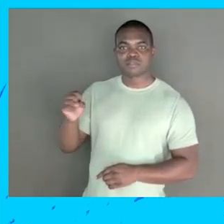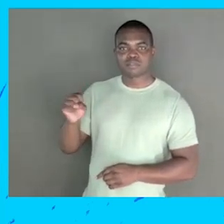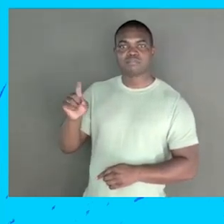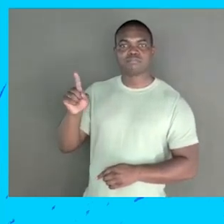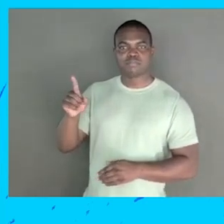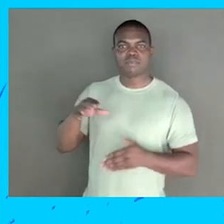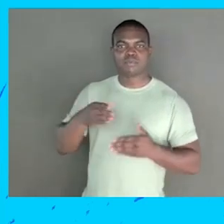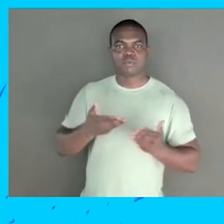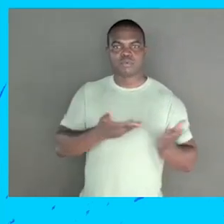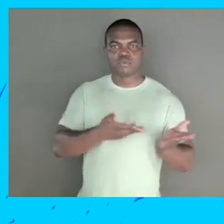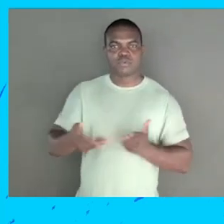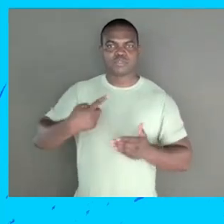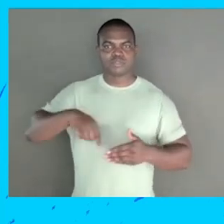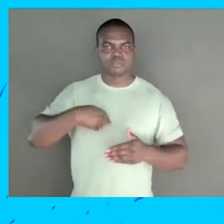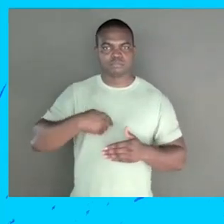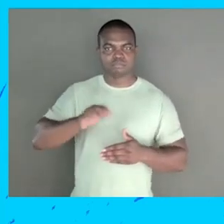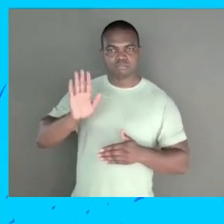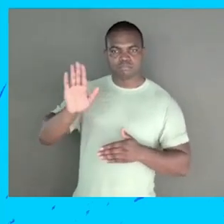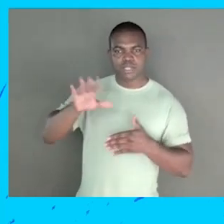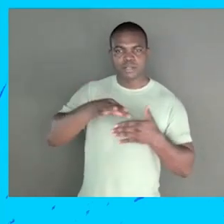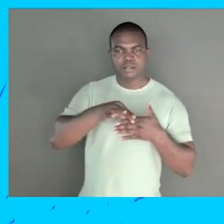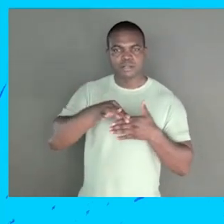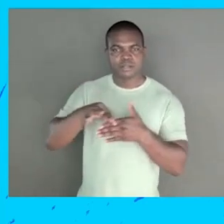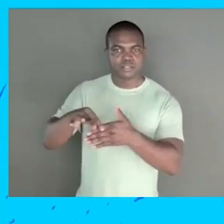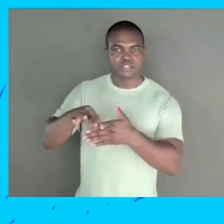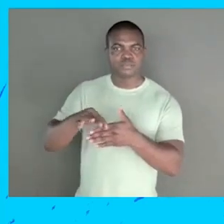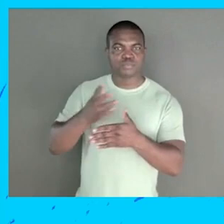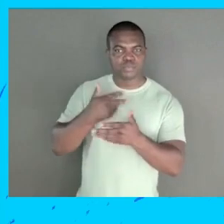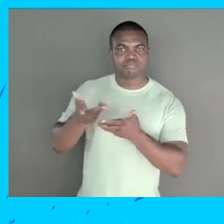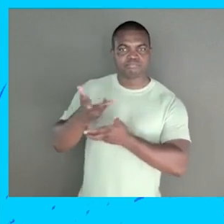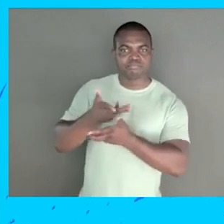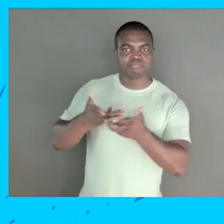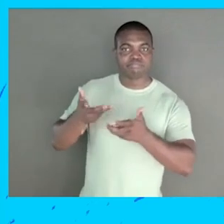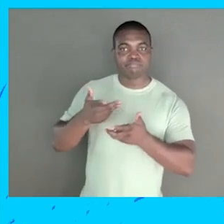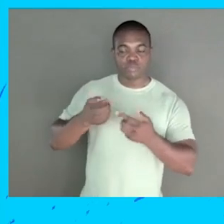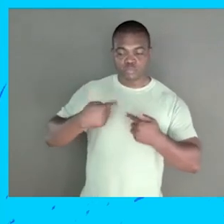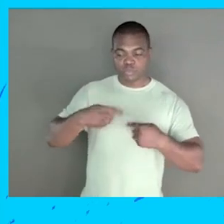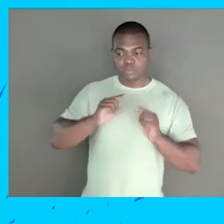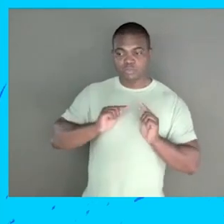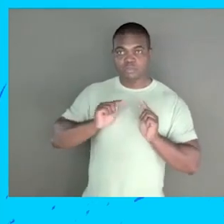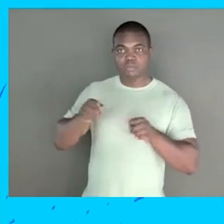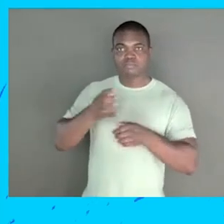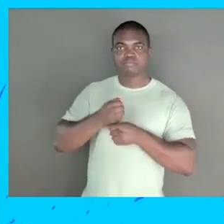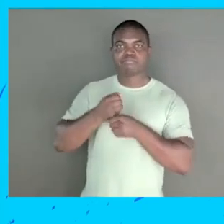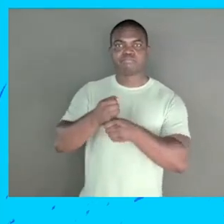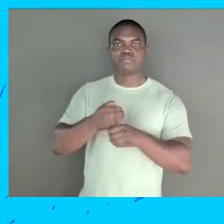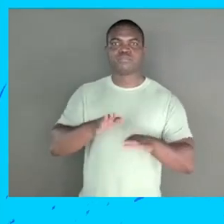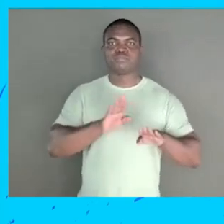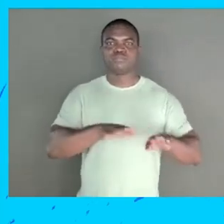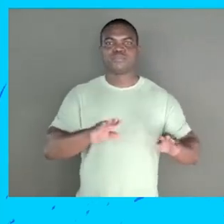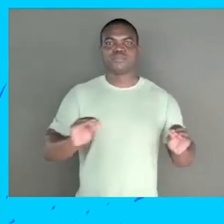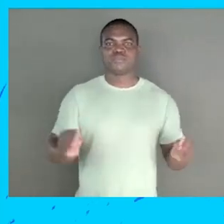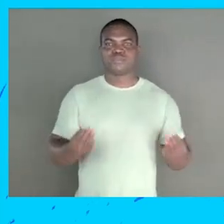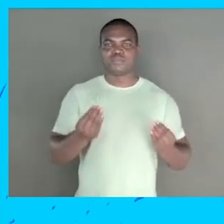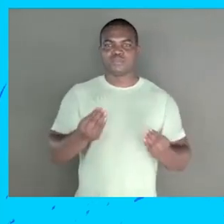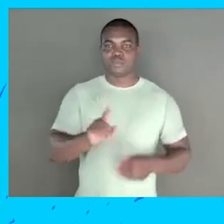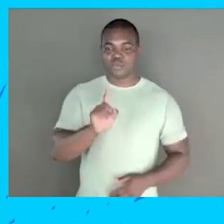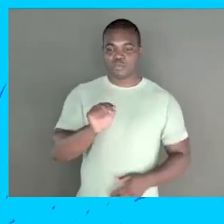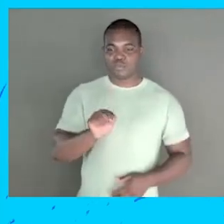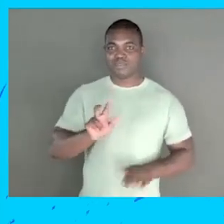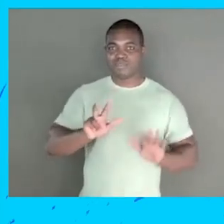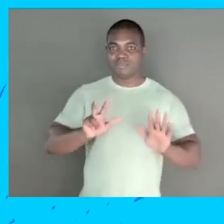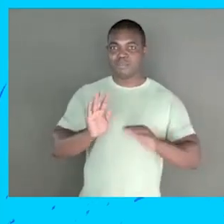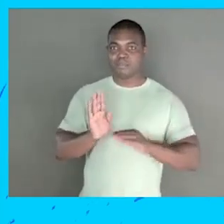convening the 1.8 billion Young People for Change campaign, a global youth-led effort